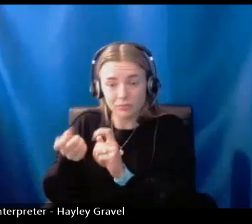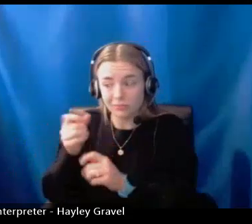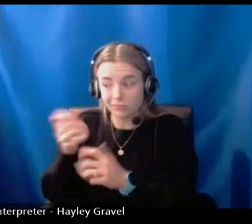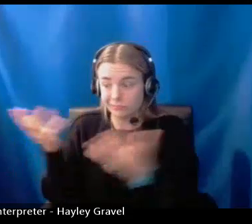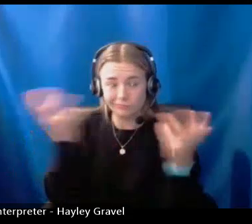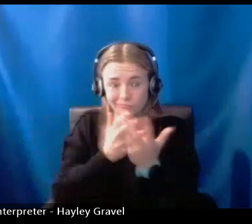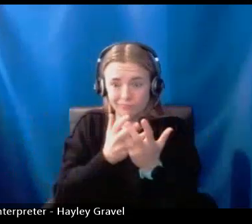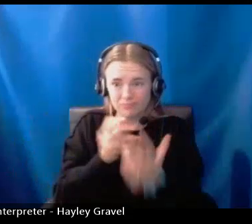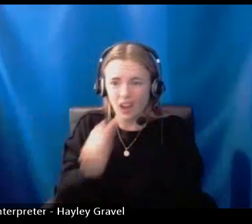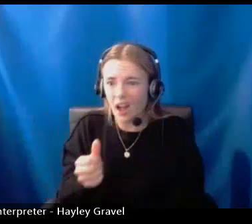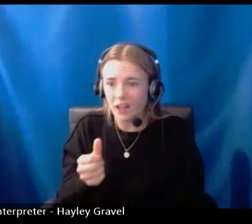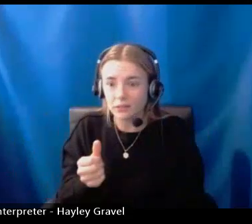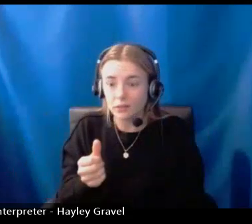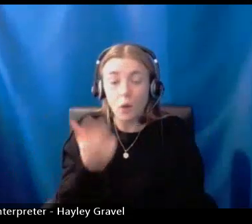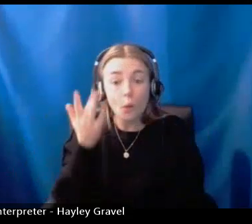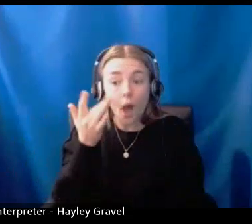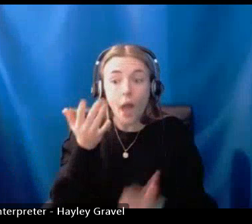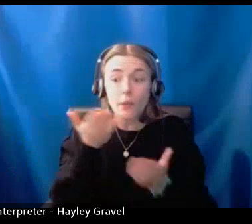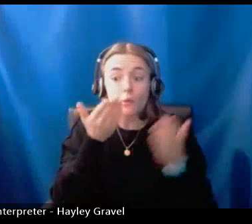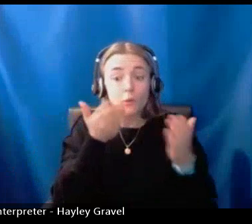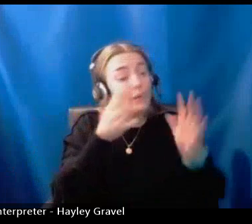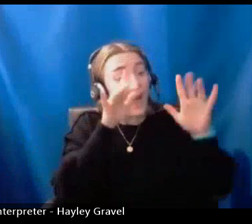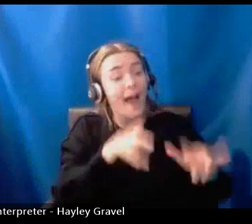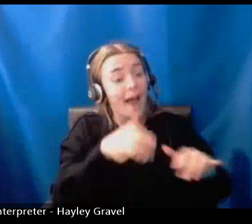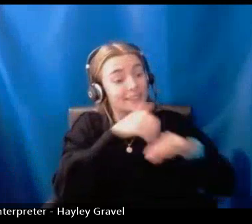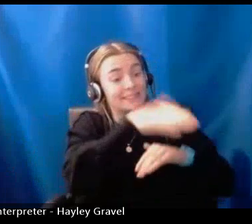Your sources could change.